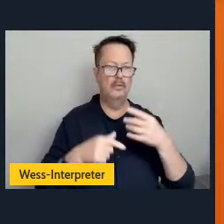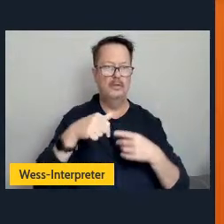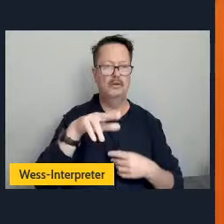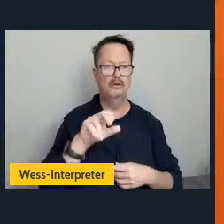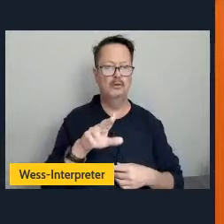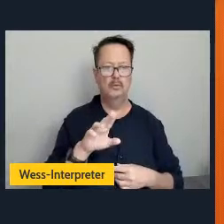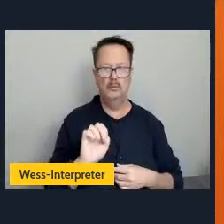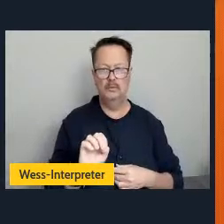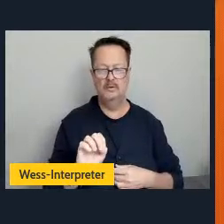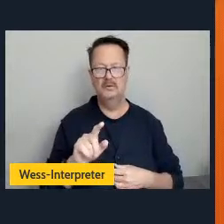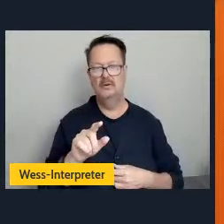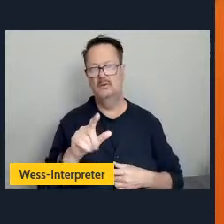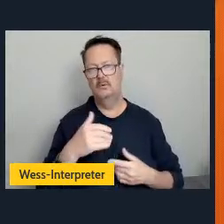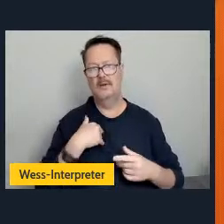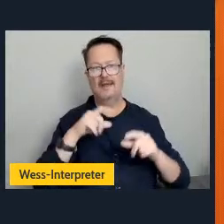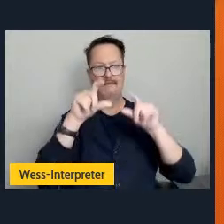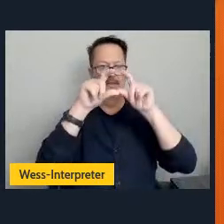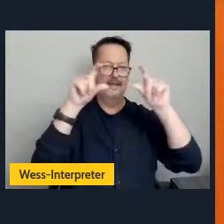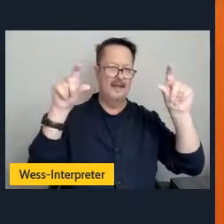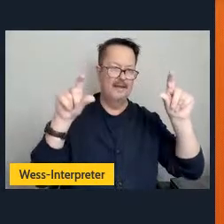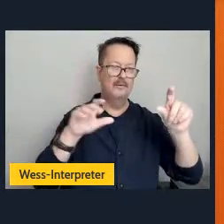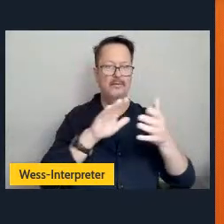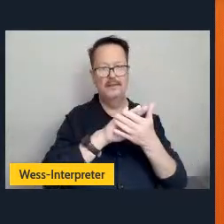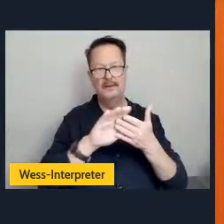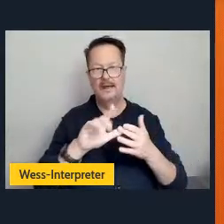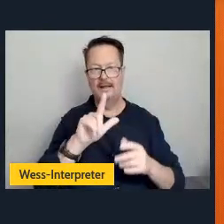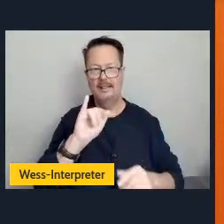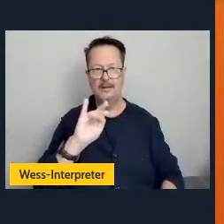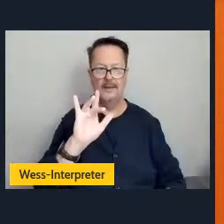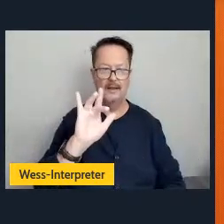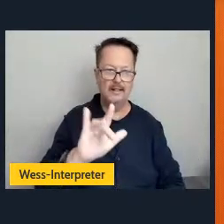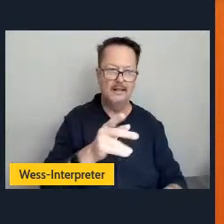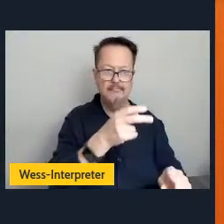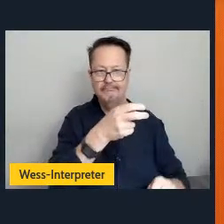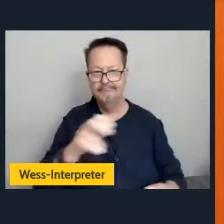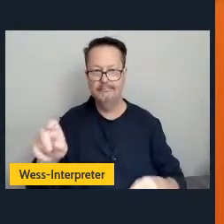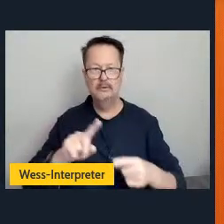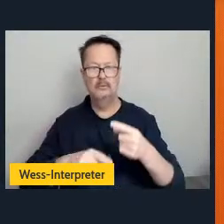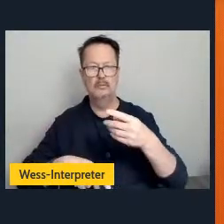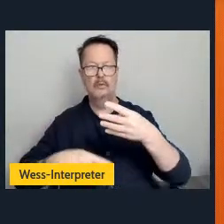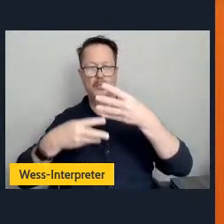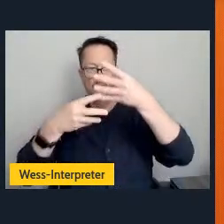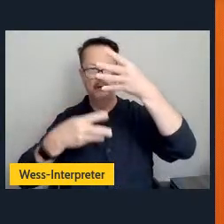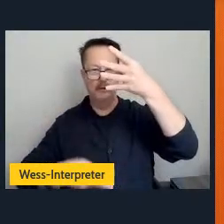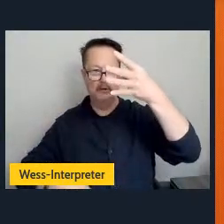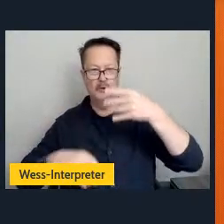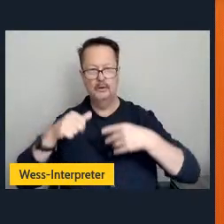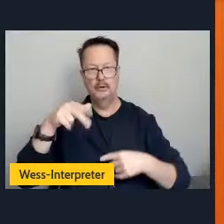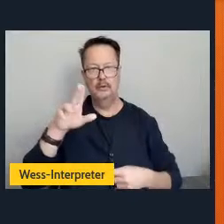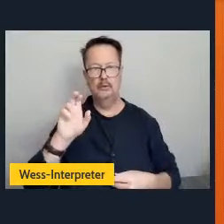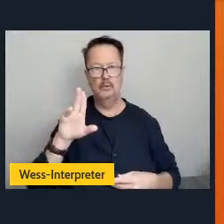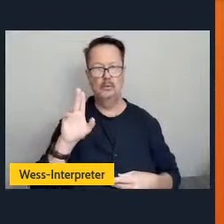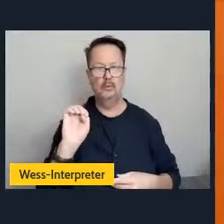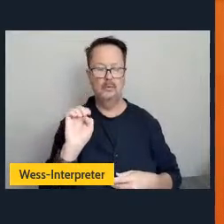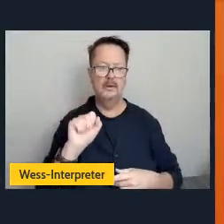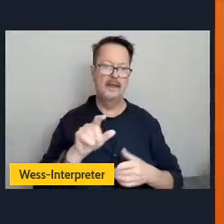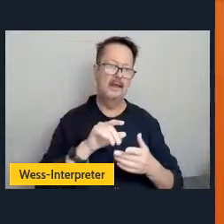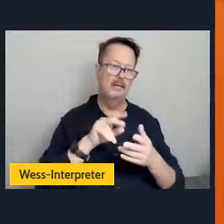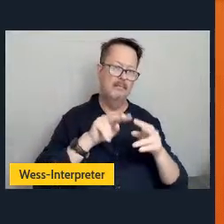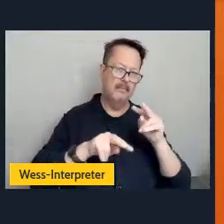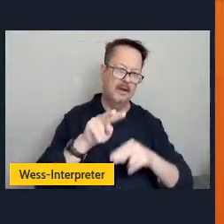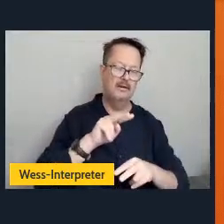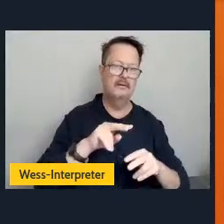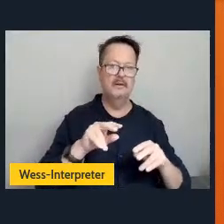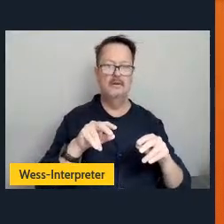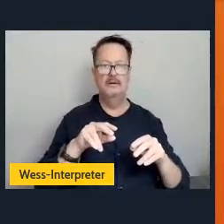So yeah, you get a header with a nice link. You can click and go directly to the queue. You can monitor message count, message age, message